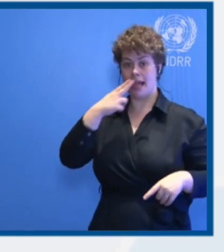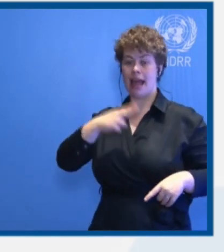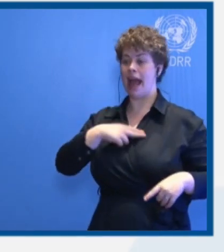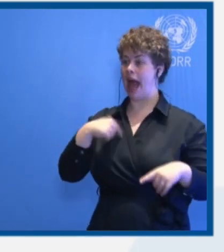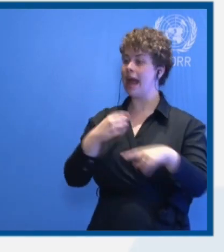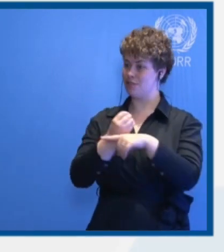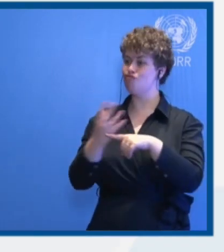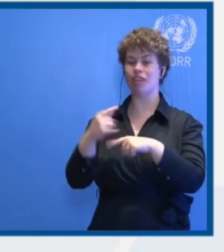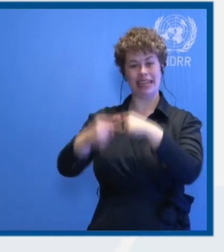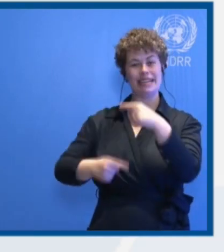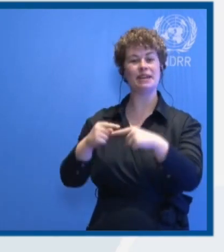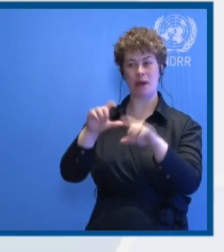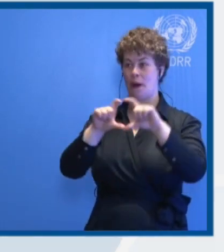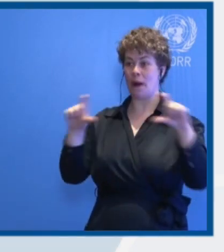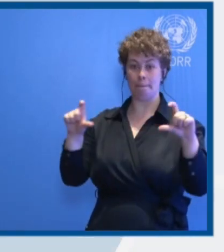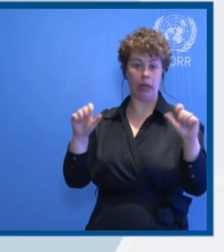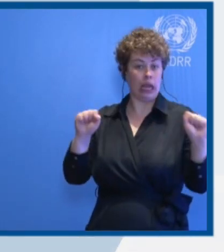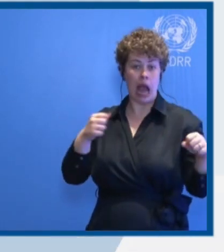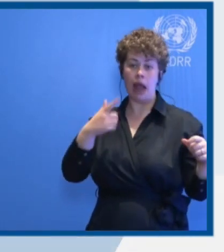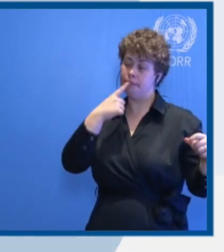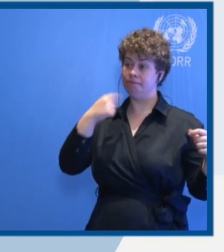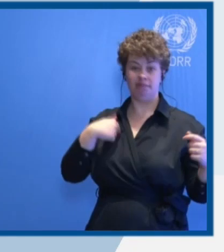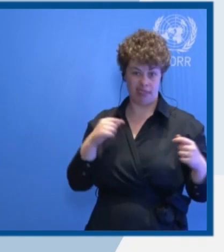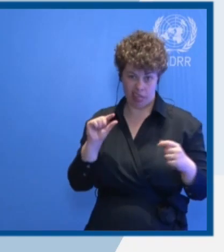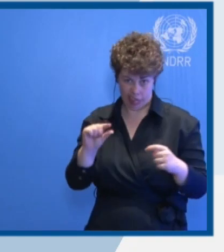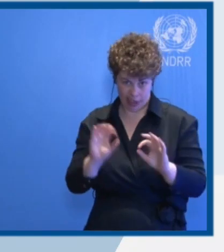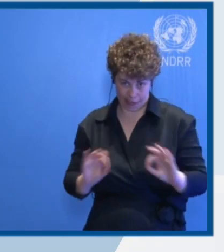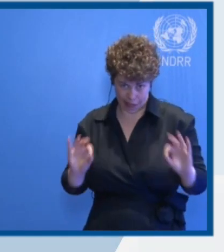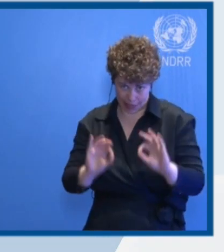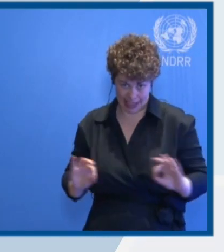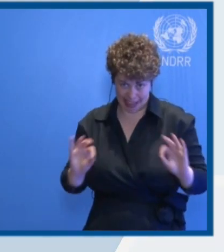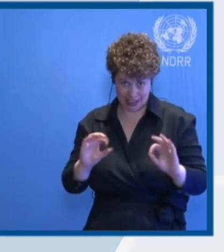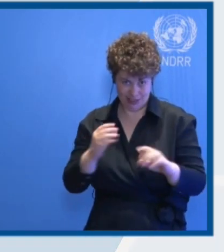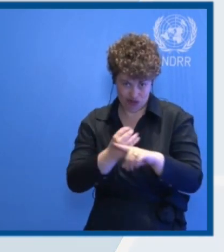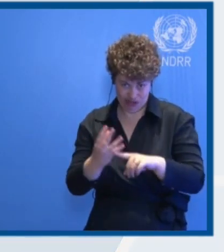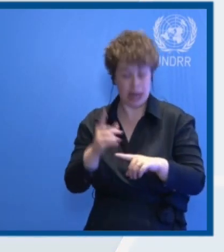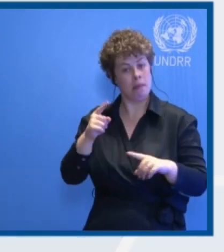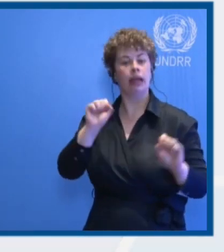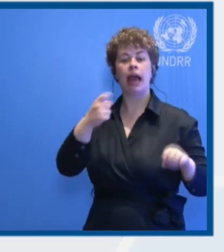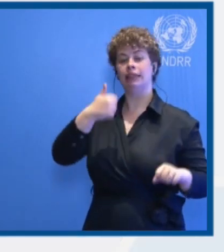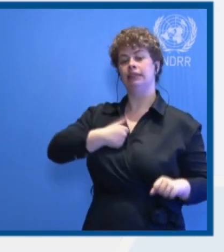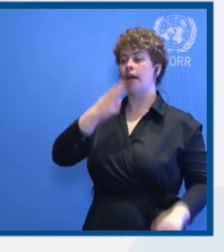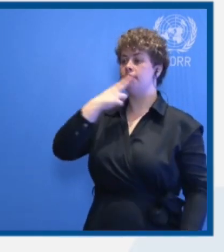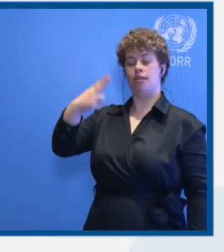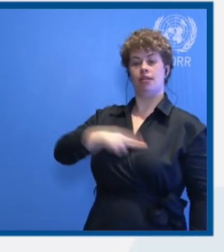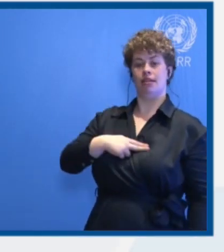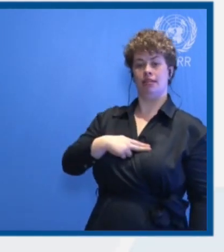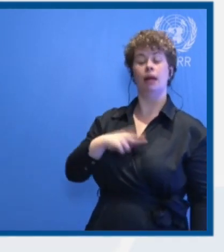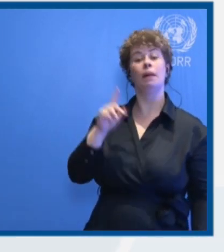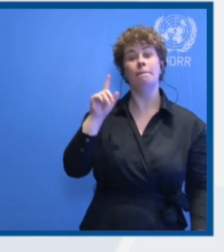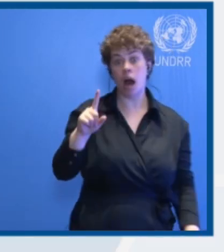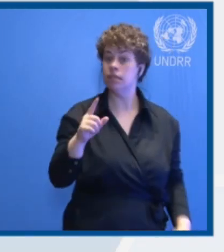it as they wish, but actually nature-based solutions has a clear definition. It must